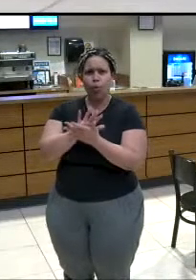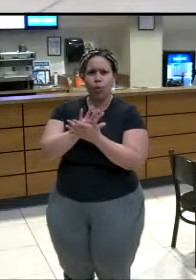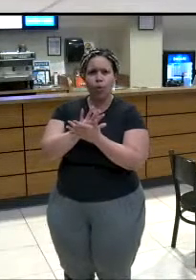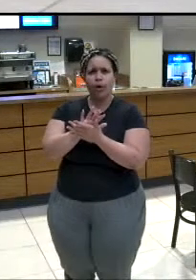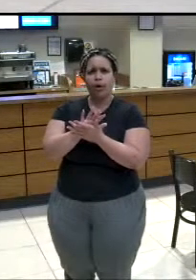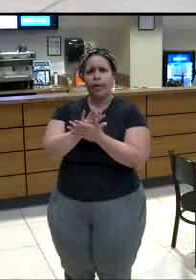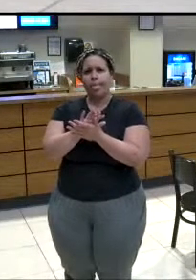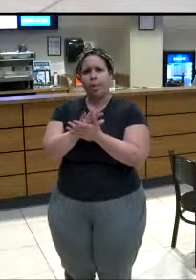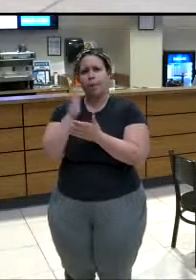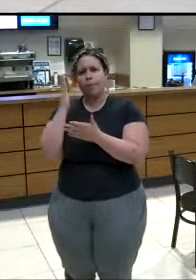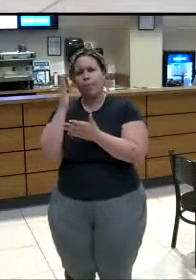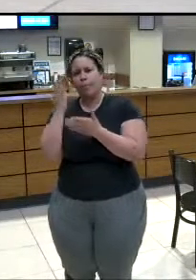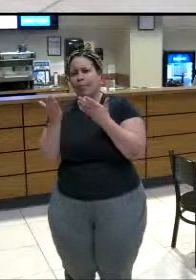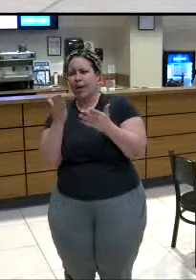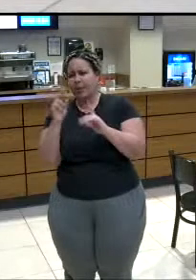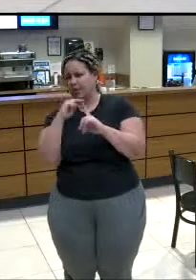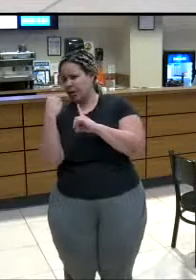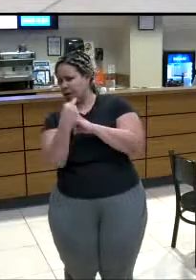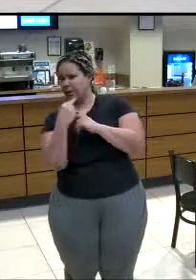enjoyment or